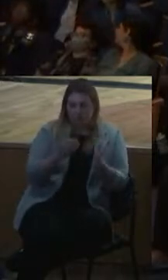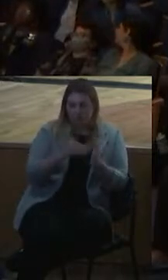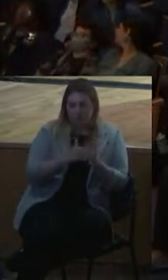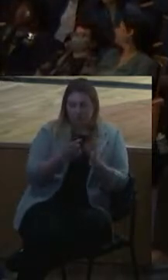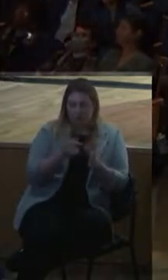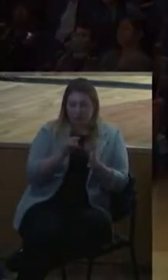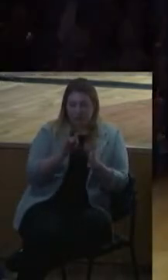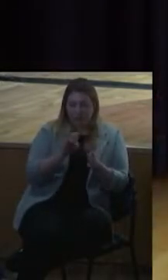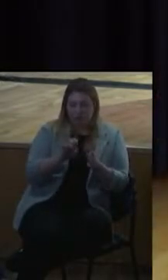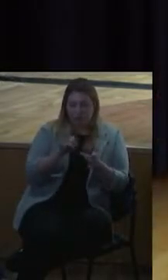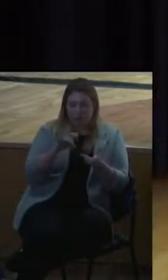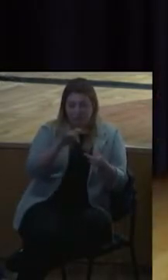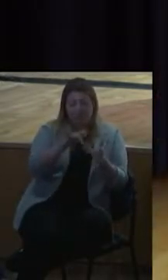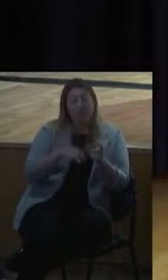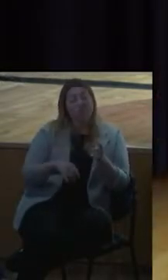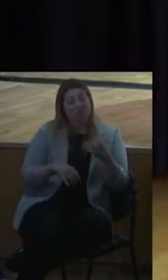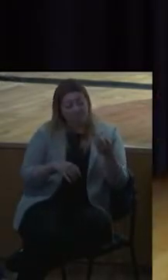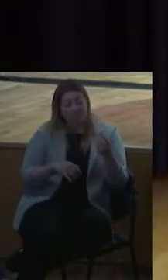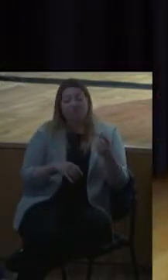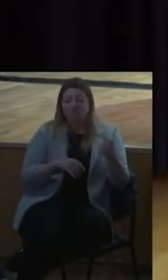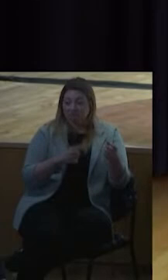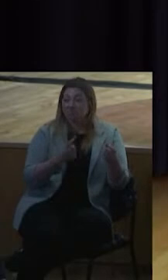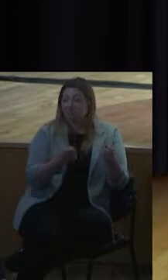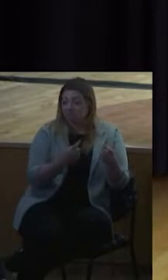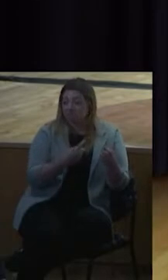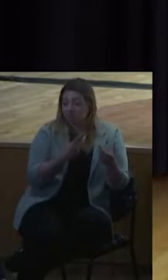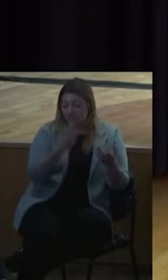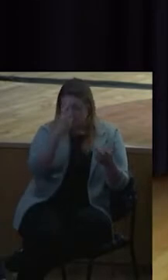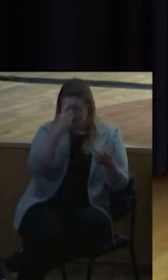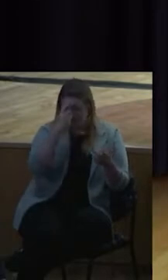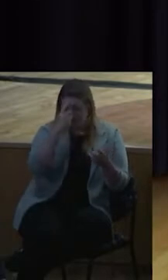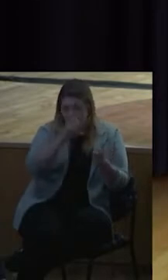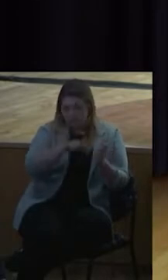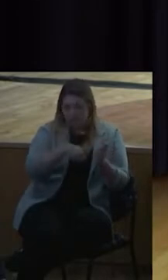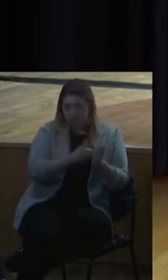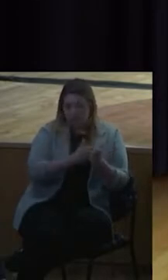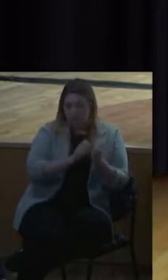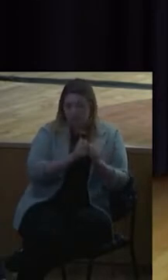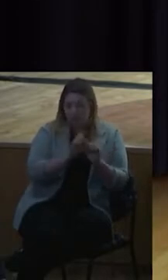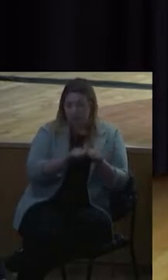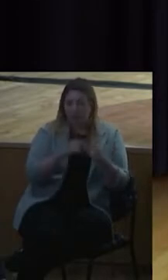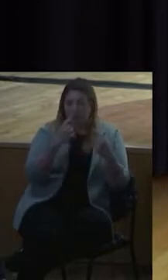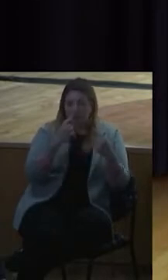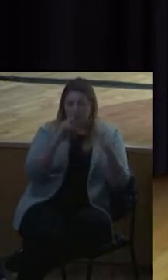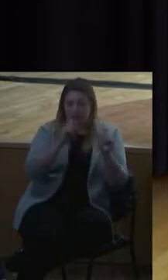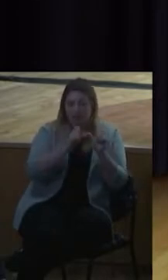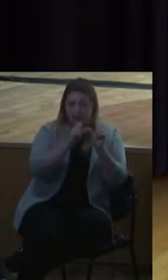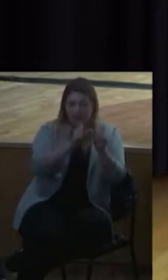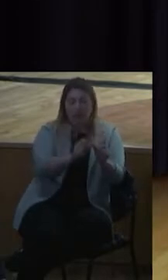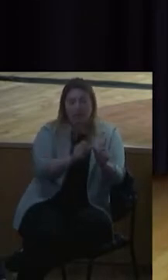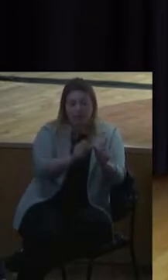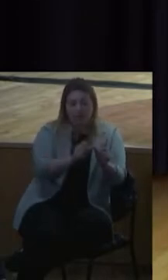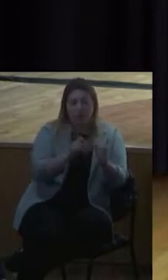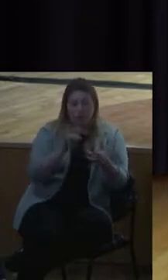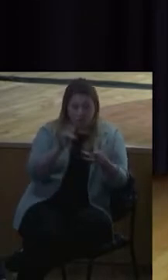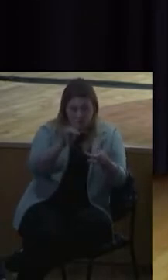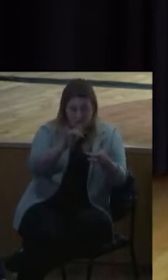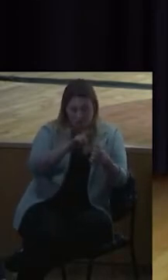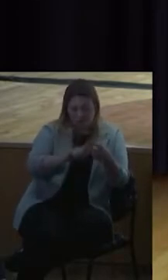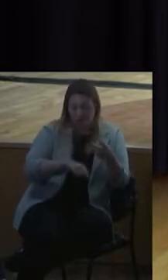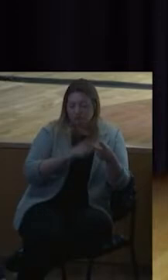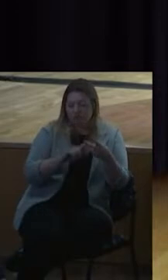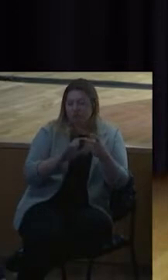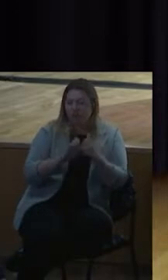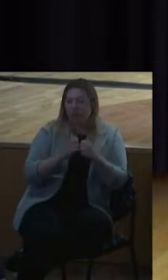Yeah, so she's asking, you know, what are the thoughts behind how do we get to sustainable tourism and then making